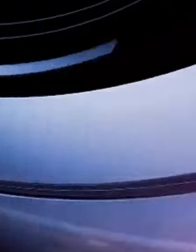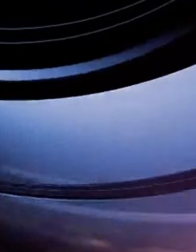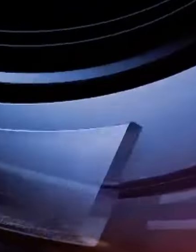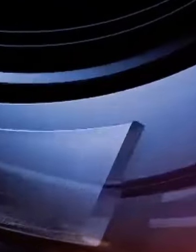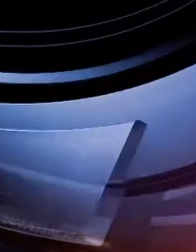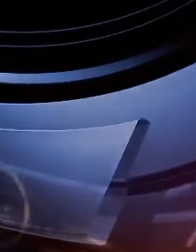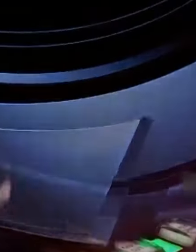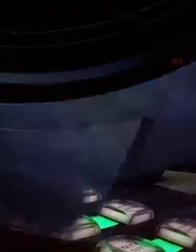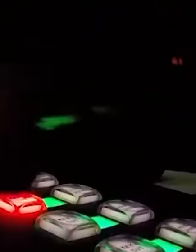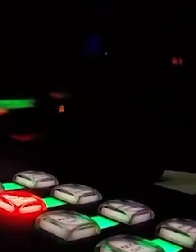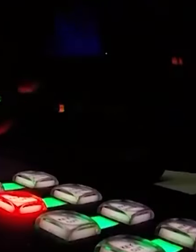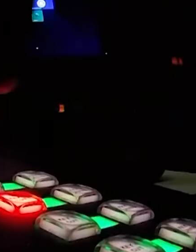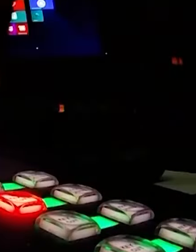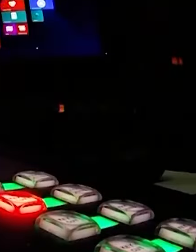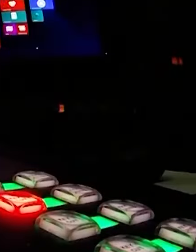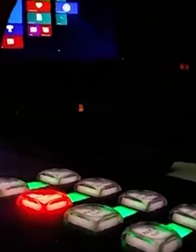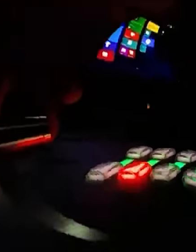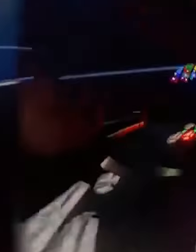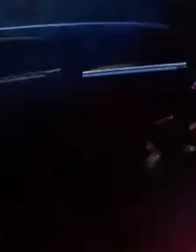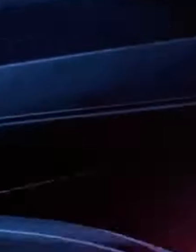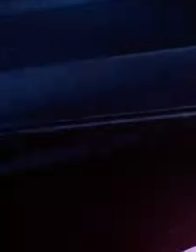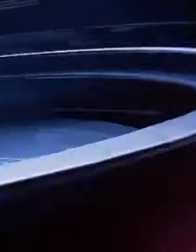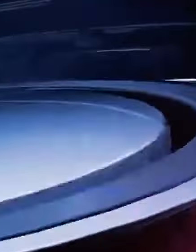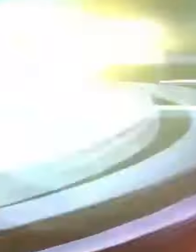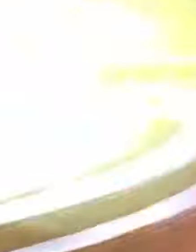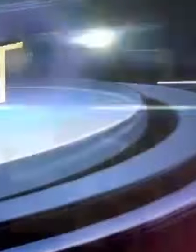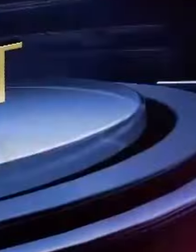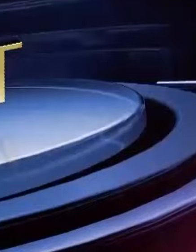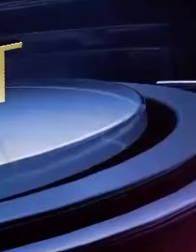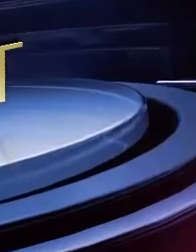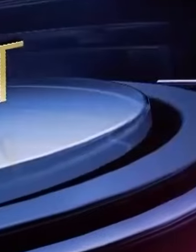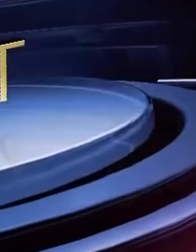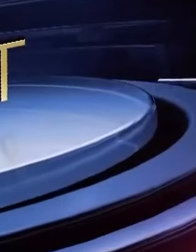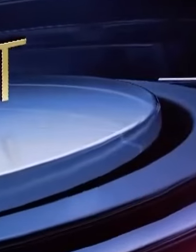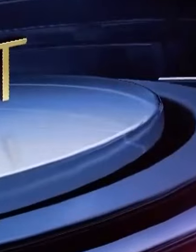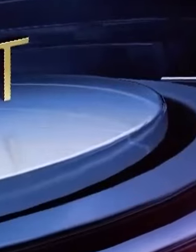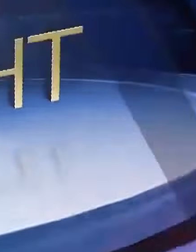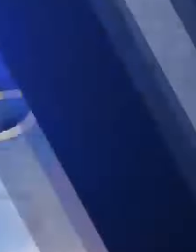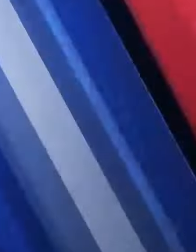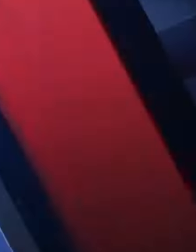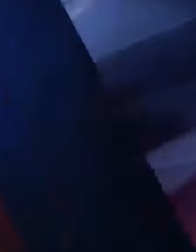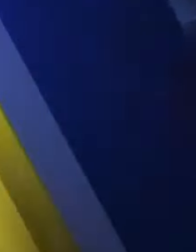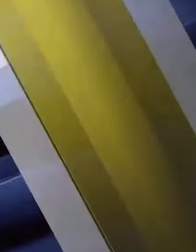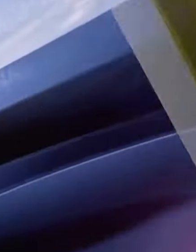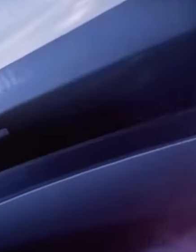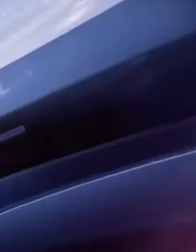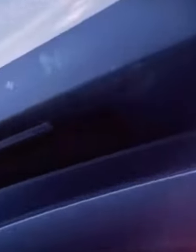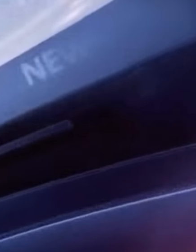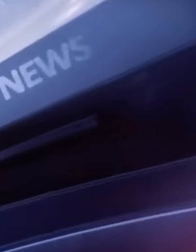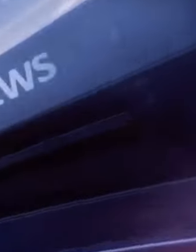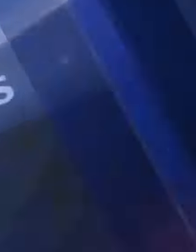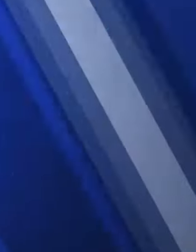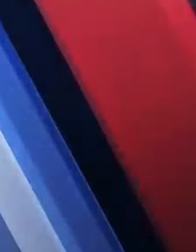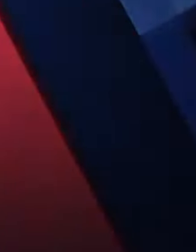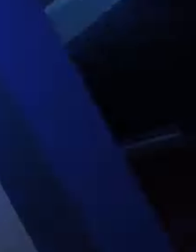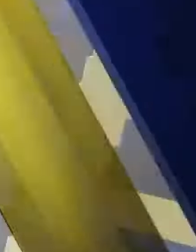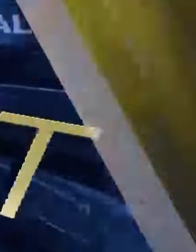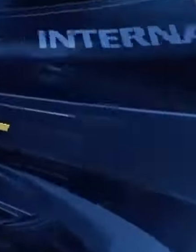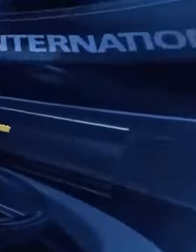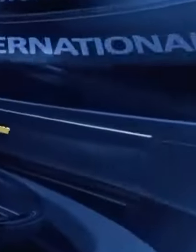Broadcasting from our studios in the Pine St. Michael, this is CBC NewsNight, starting now.